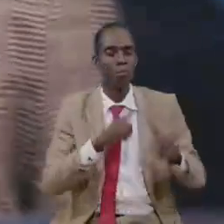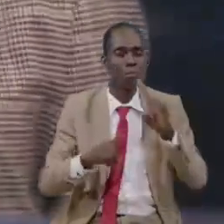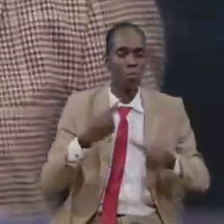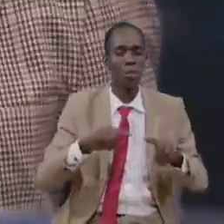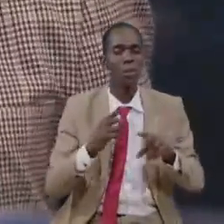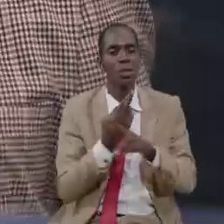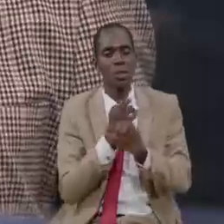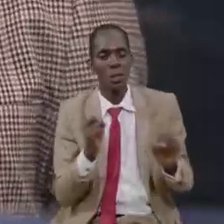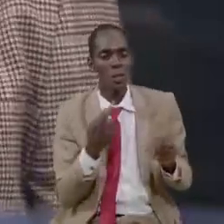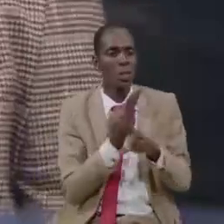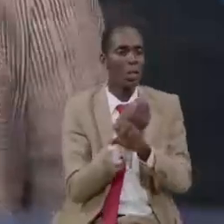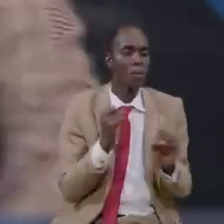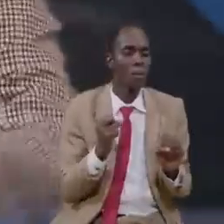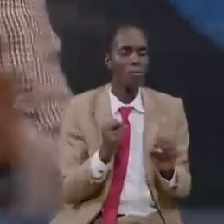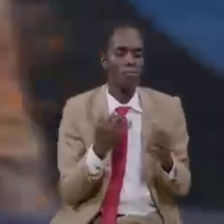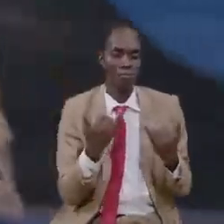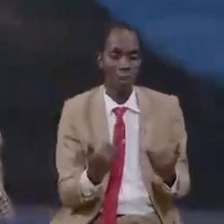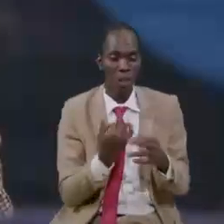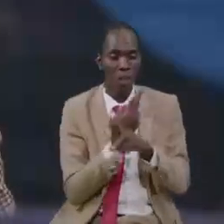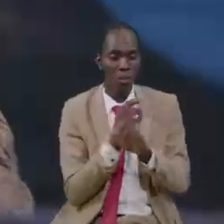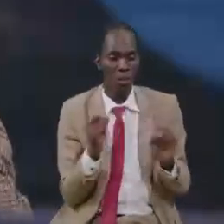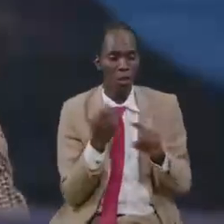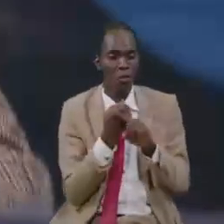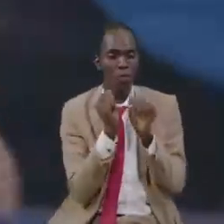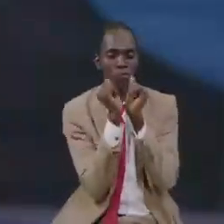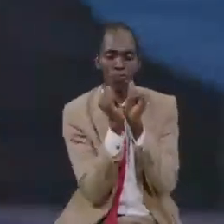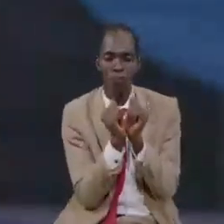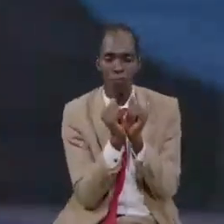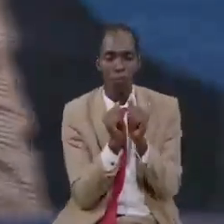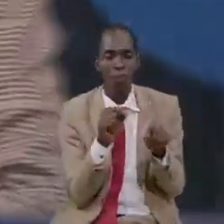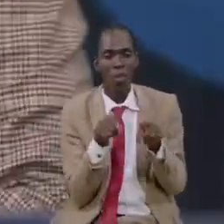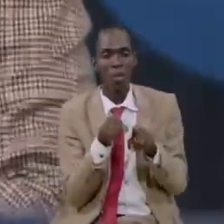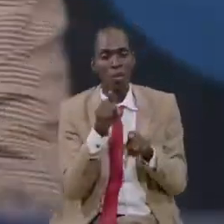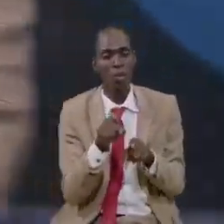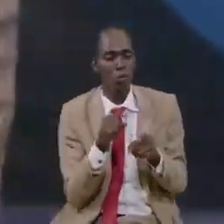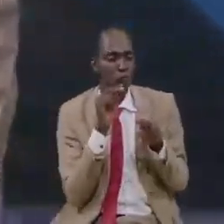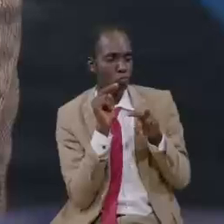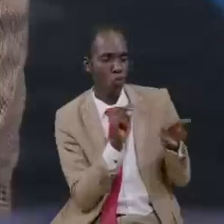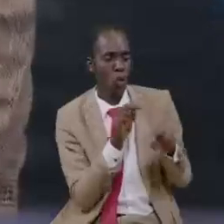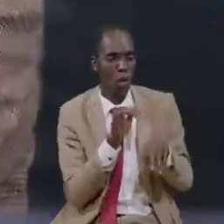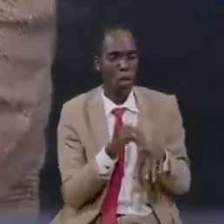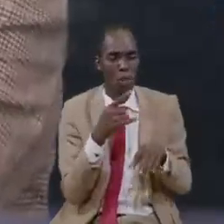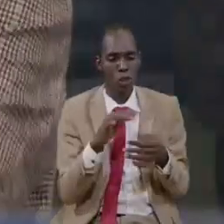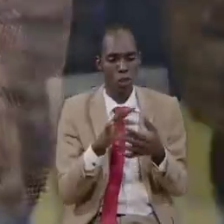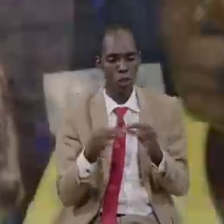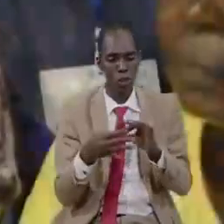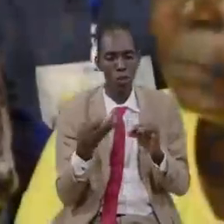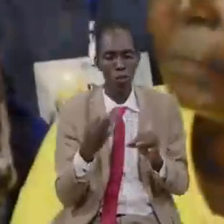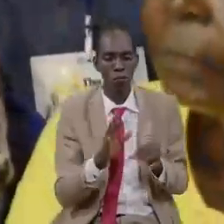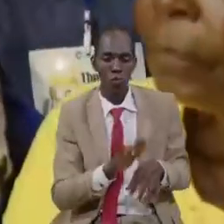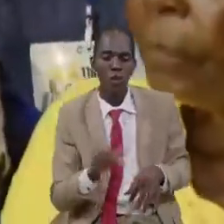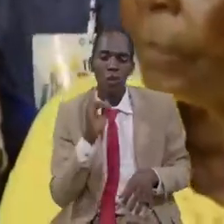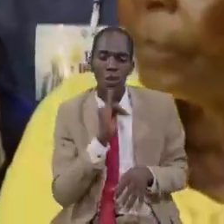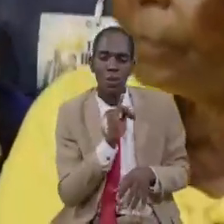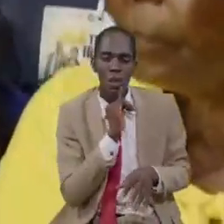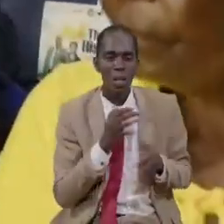redemption from slavery. As we look at the story of the children of Israel, let Israel